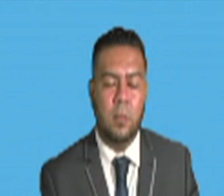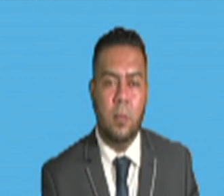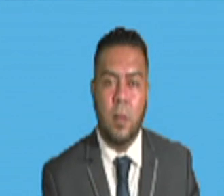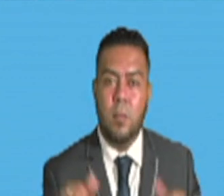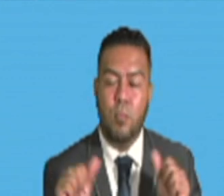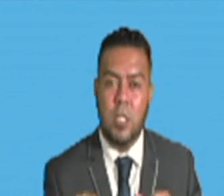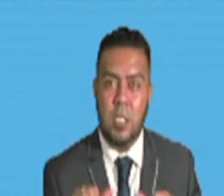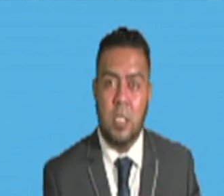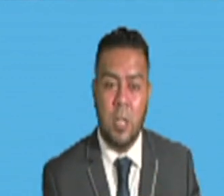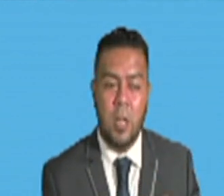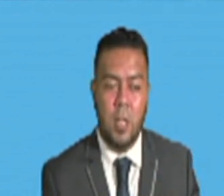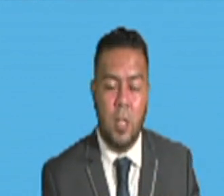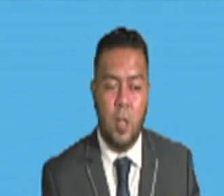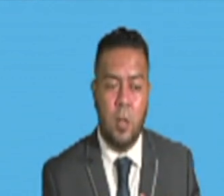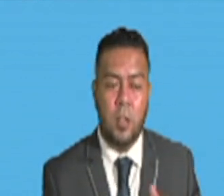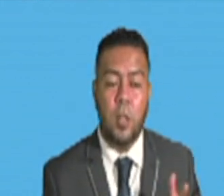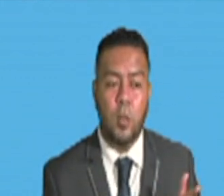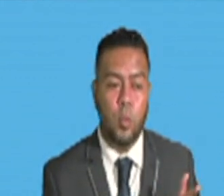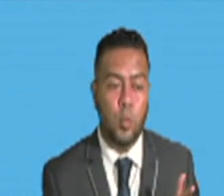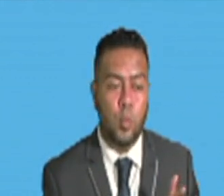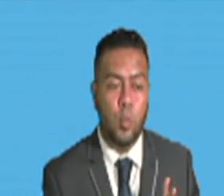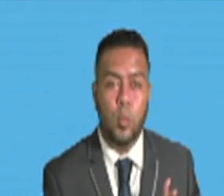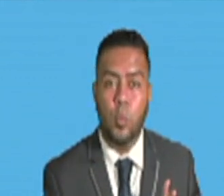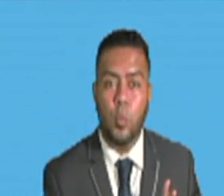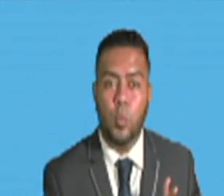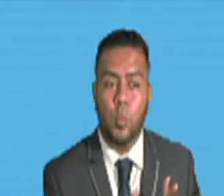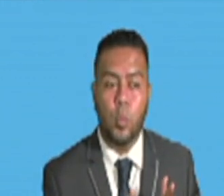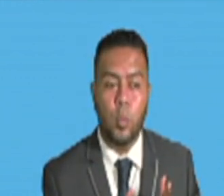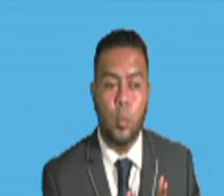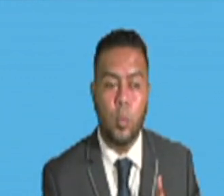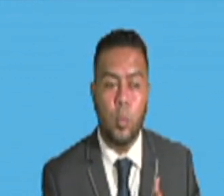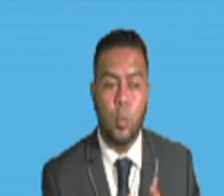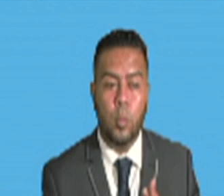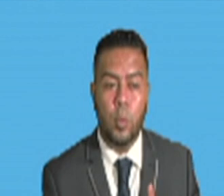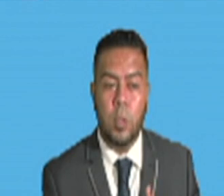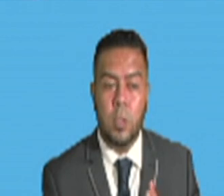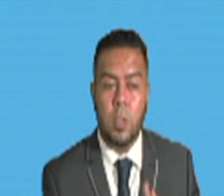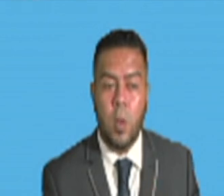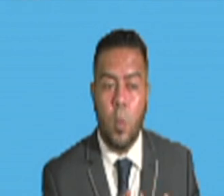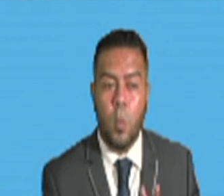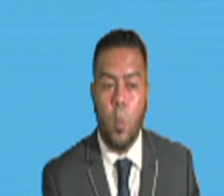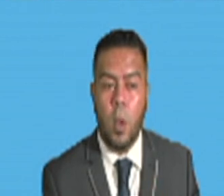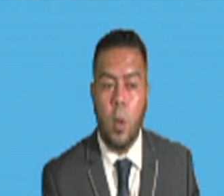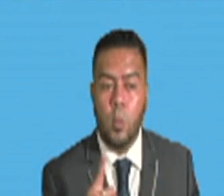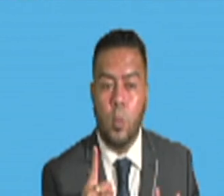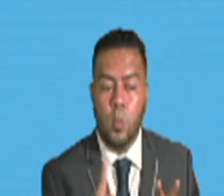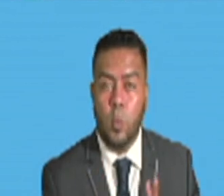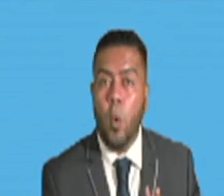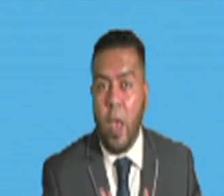Honorable Tui Sawau, made certain comments. The supposed apology, which was again a wimpish apology, Mr. Speaker,